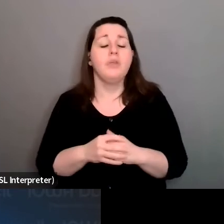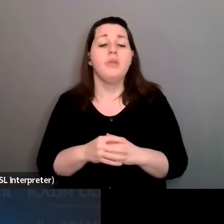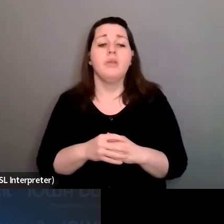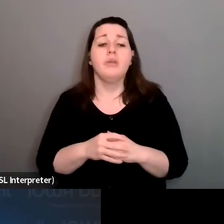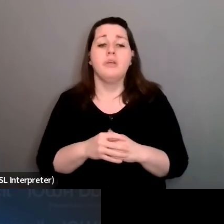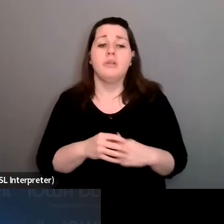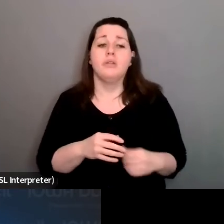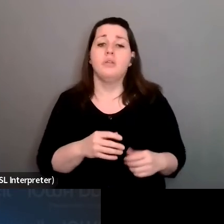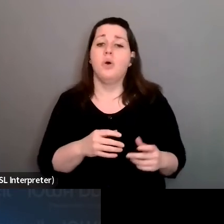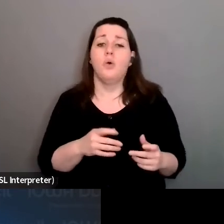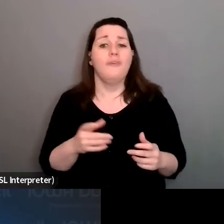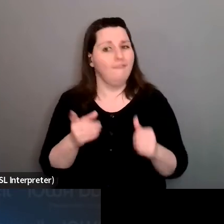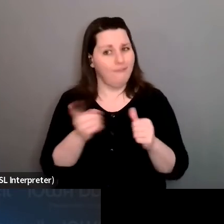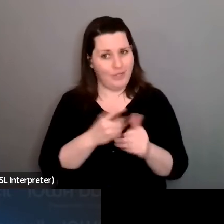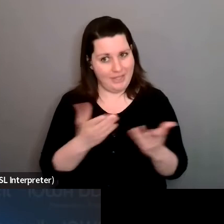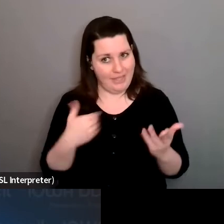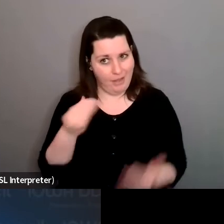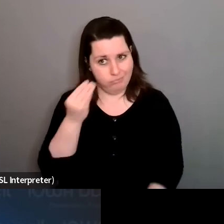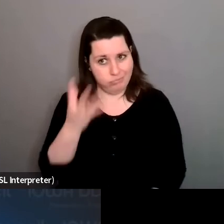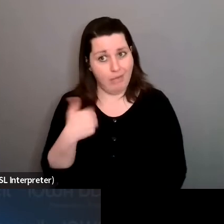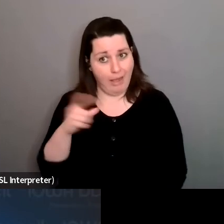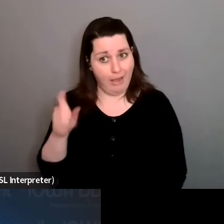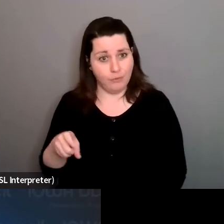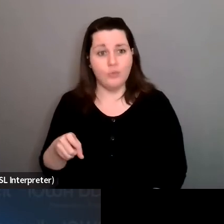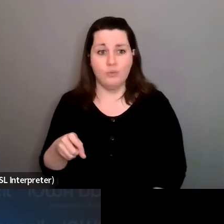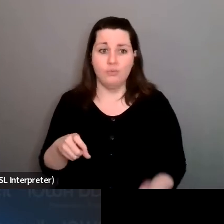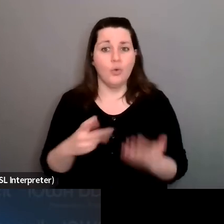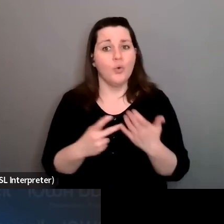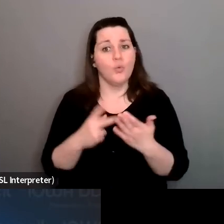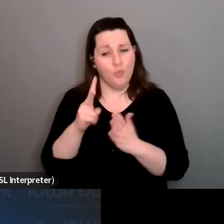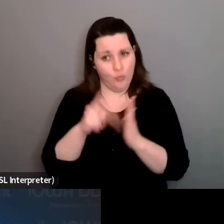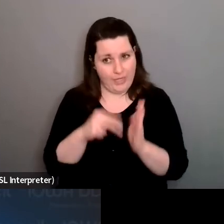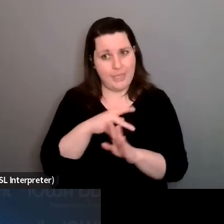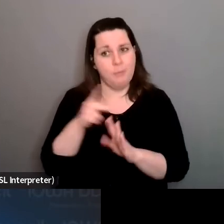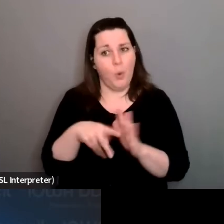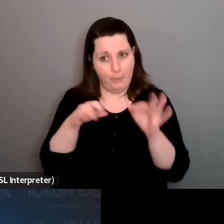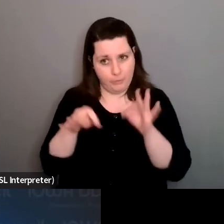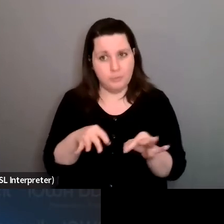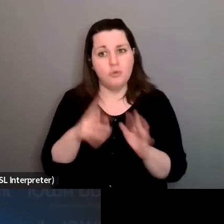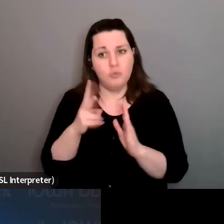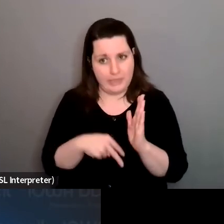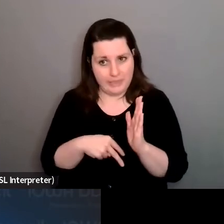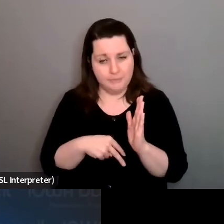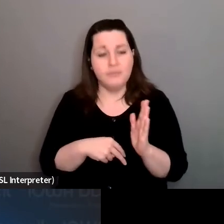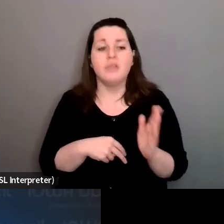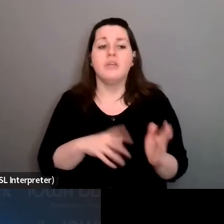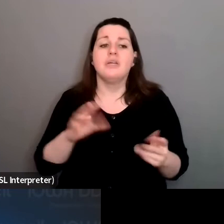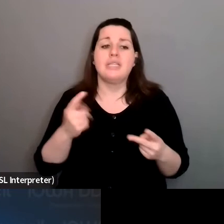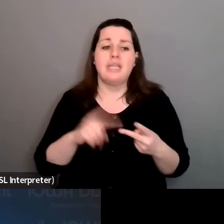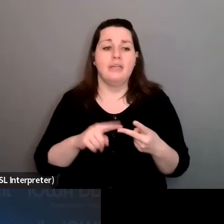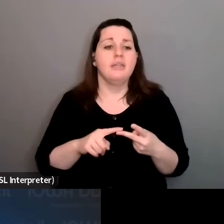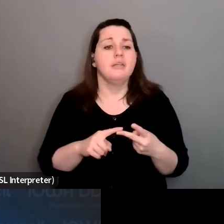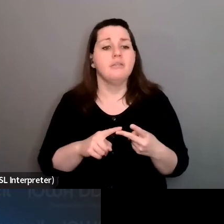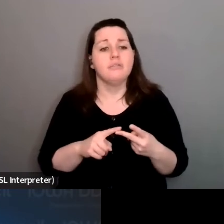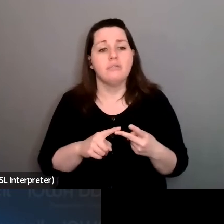first thing I'm always going to tell you, because I have to do this, is to say you got to read our program description. The second thing we encourage you to do